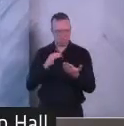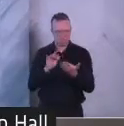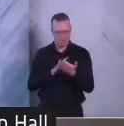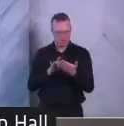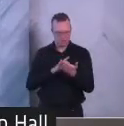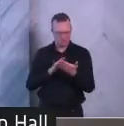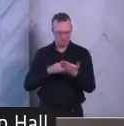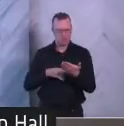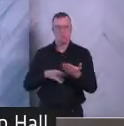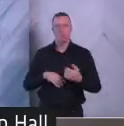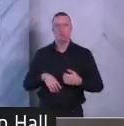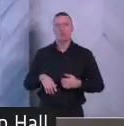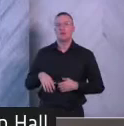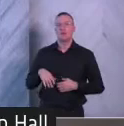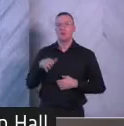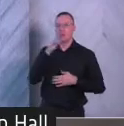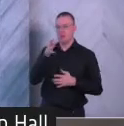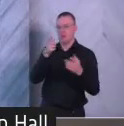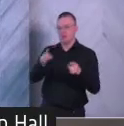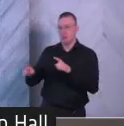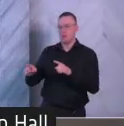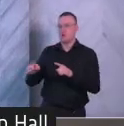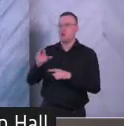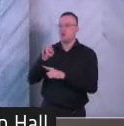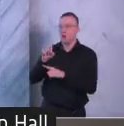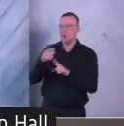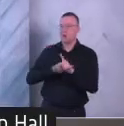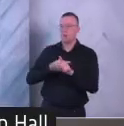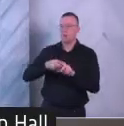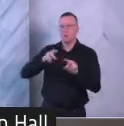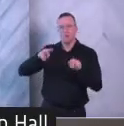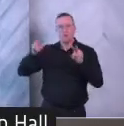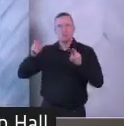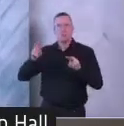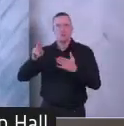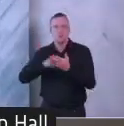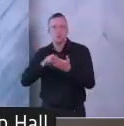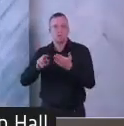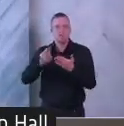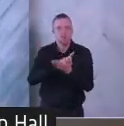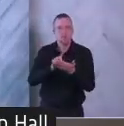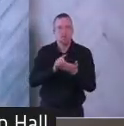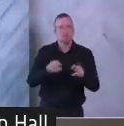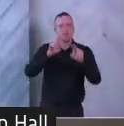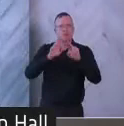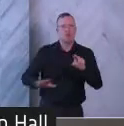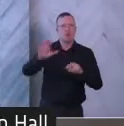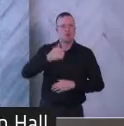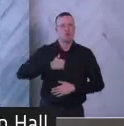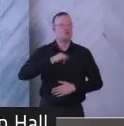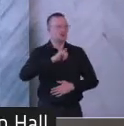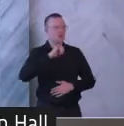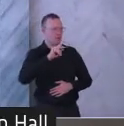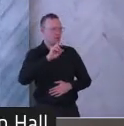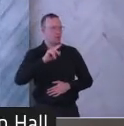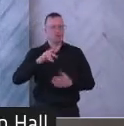Hate Yeah. incidents and crimes motivated by prejudice, discrimination, and racism appear to be on the Thank rise you. in Canada, Okay, including